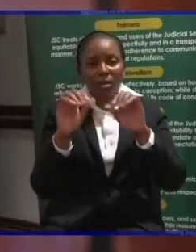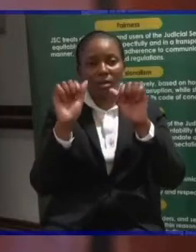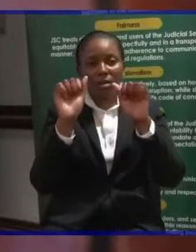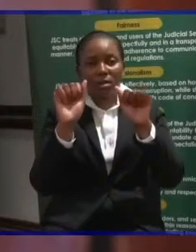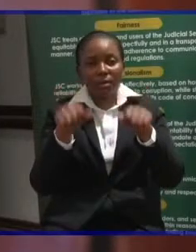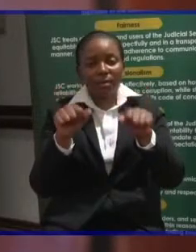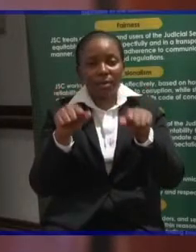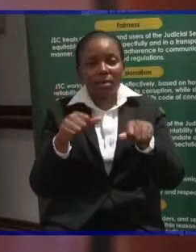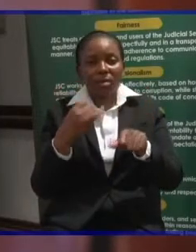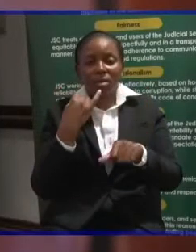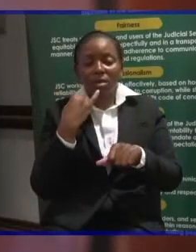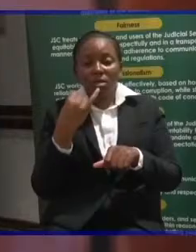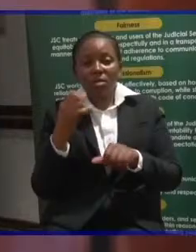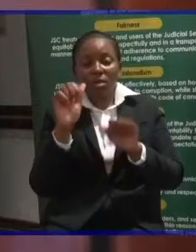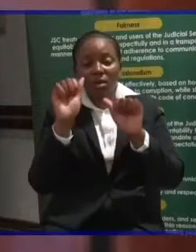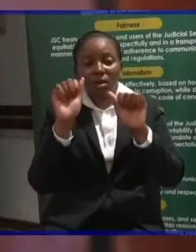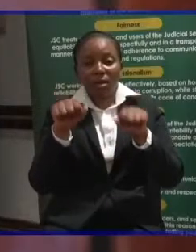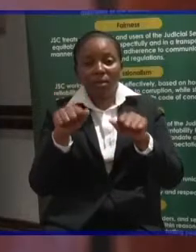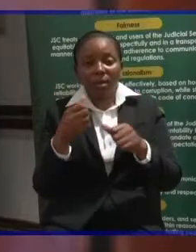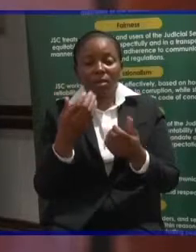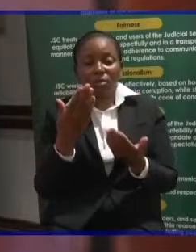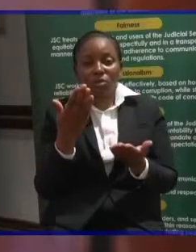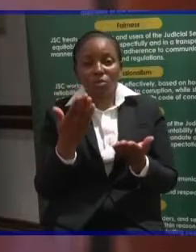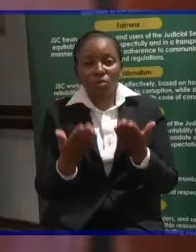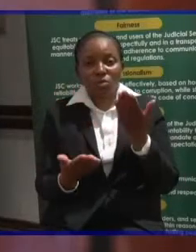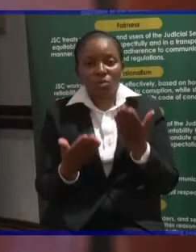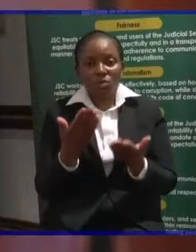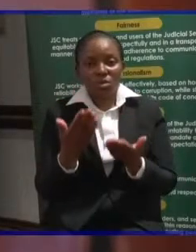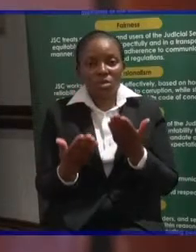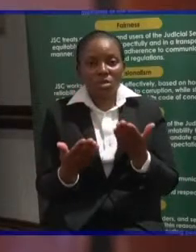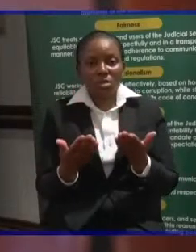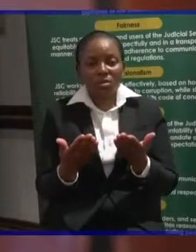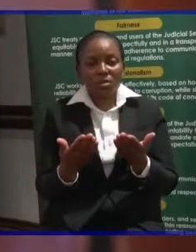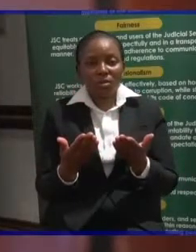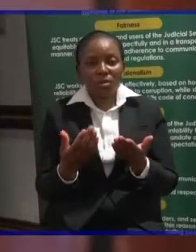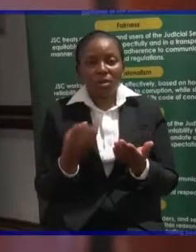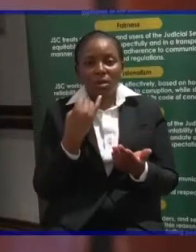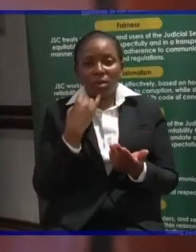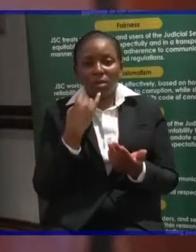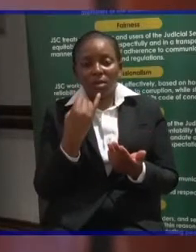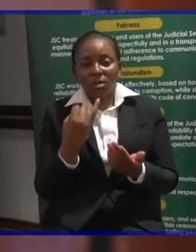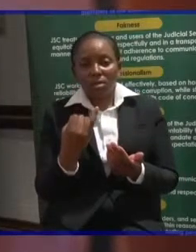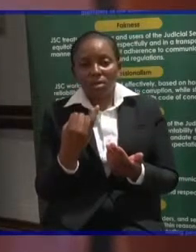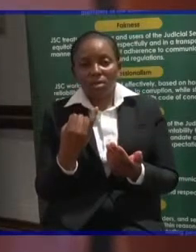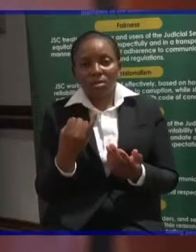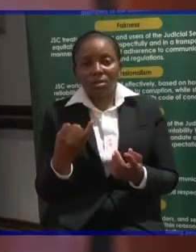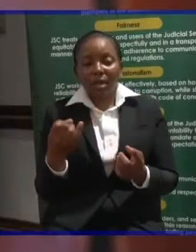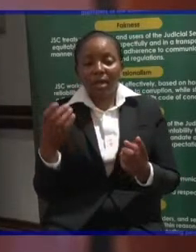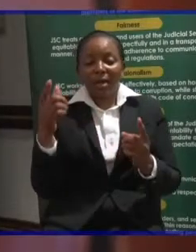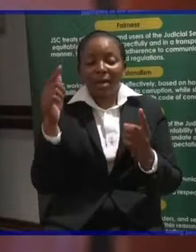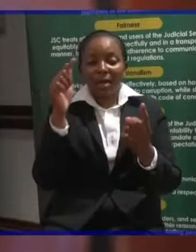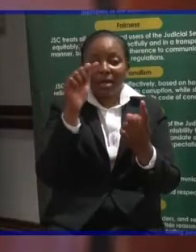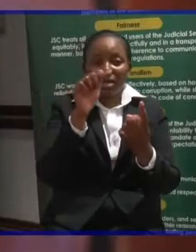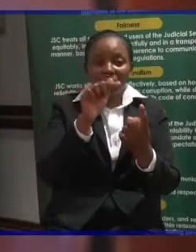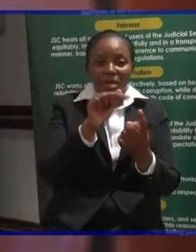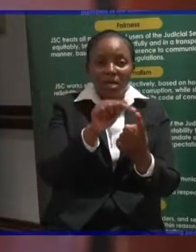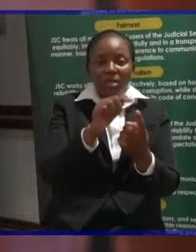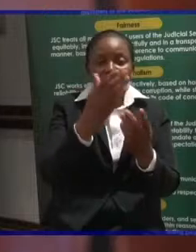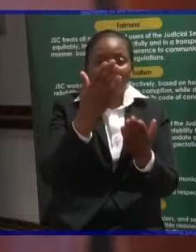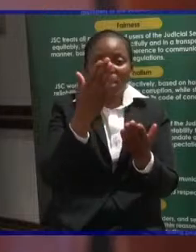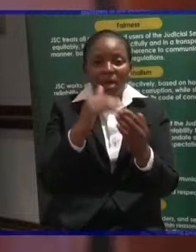agreement is an agreement which is reached after negotiations